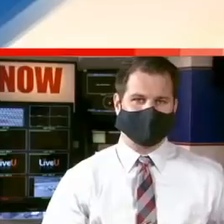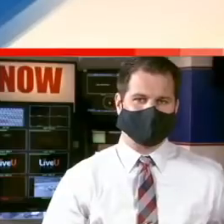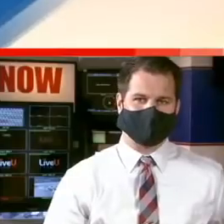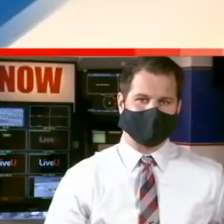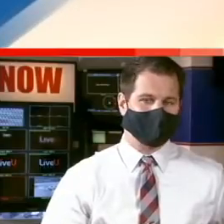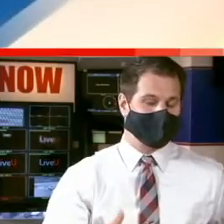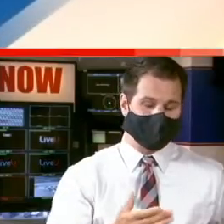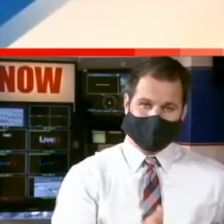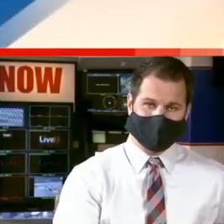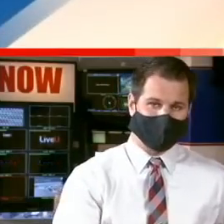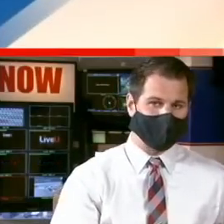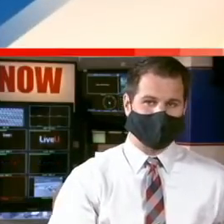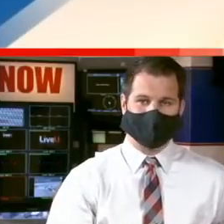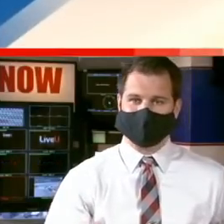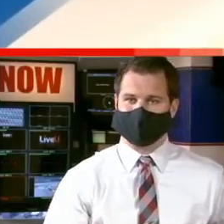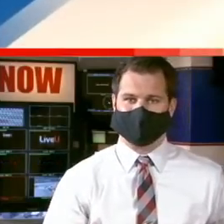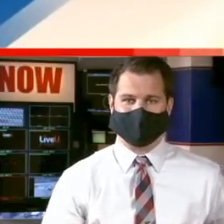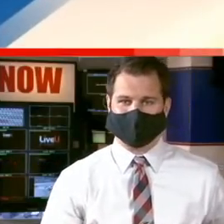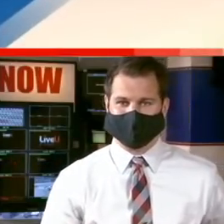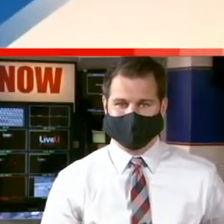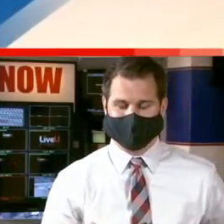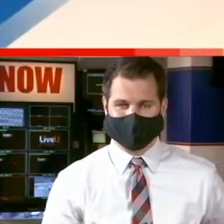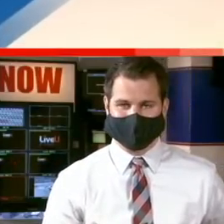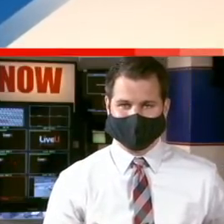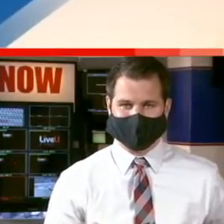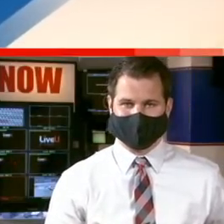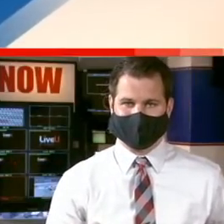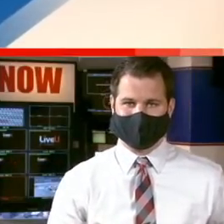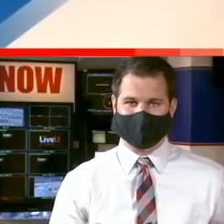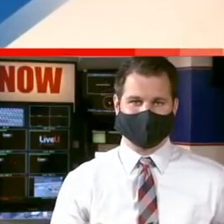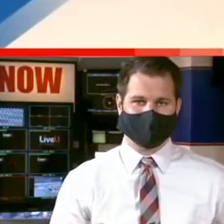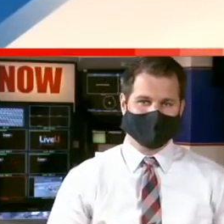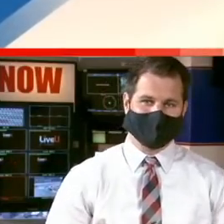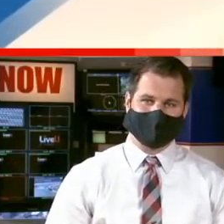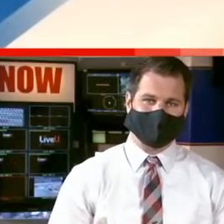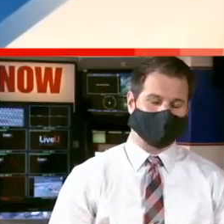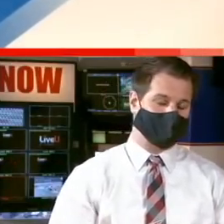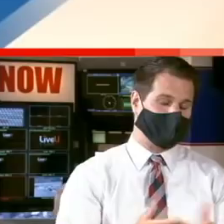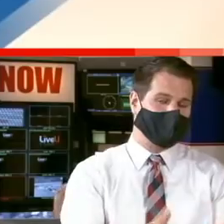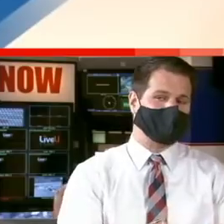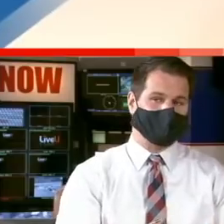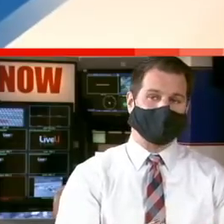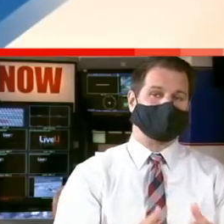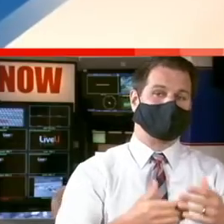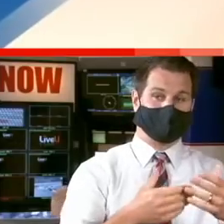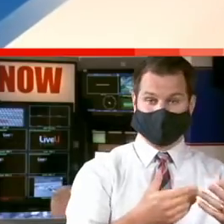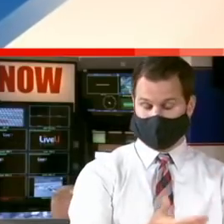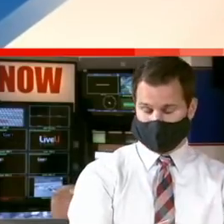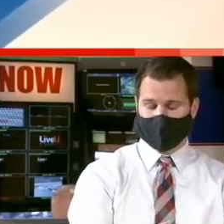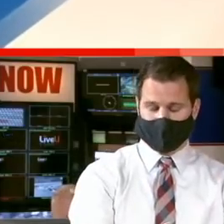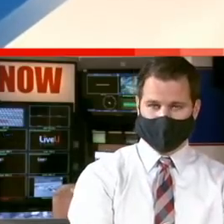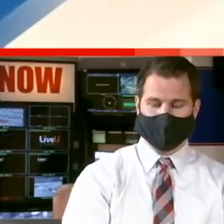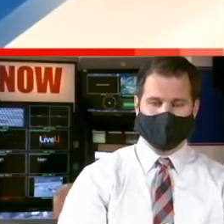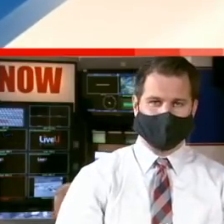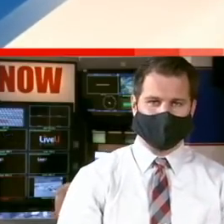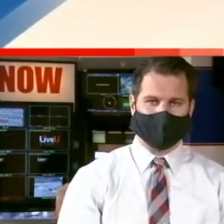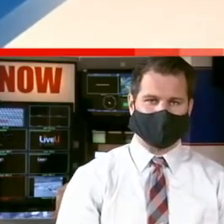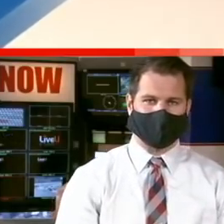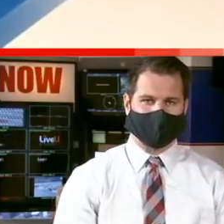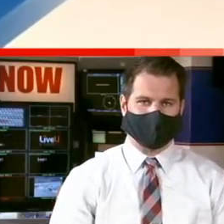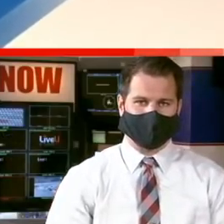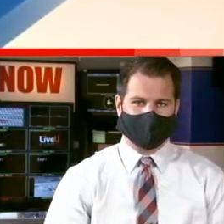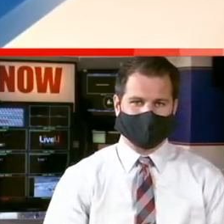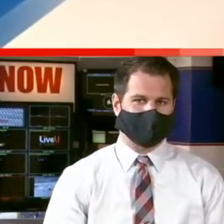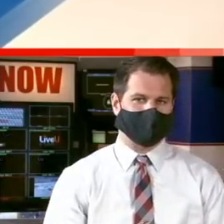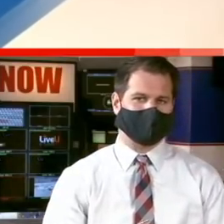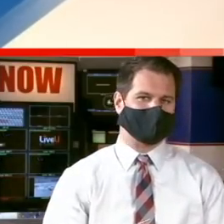the items like mask wearing, social distancing on the sidelines, things that we figured would be part of this,